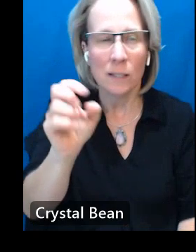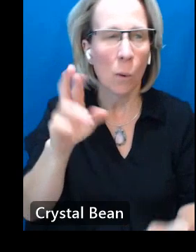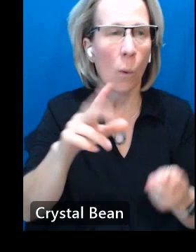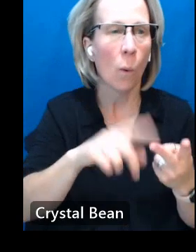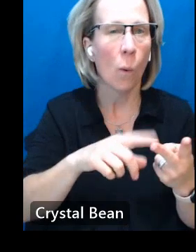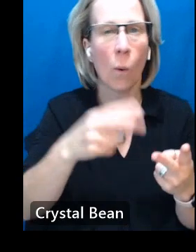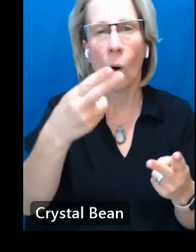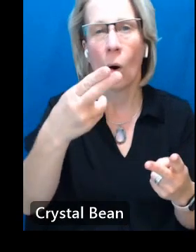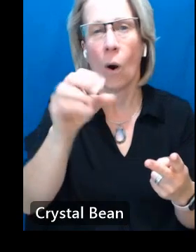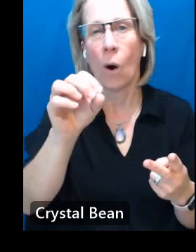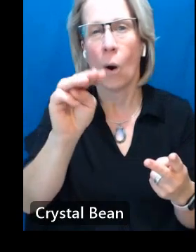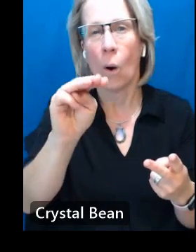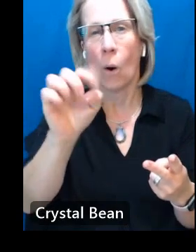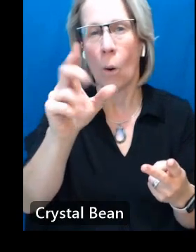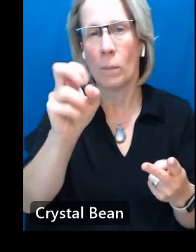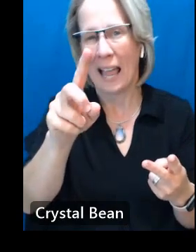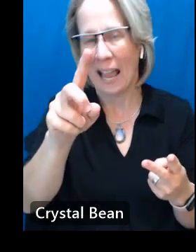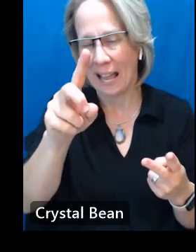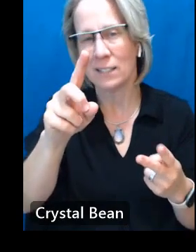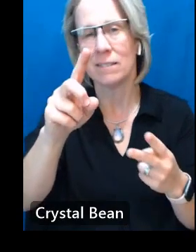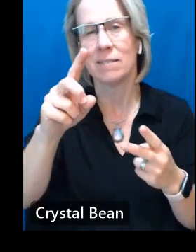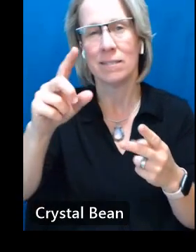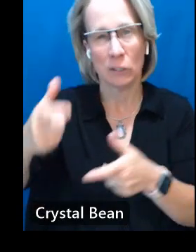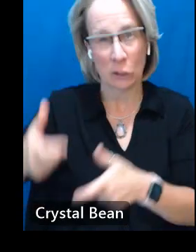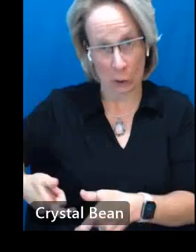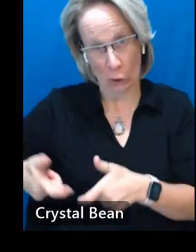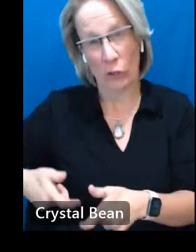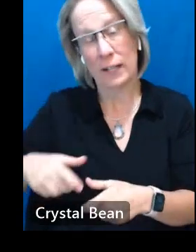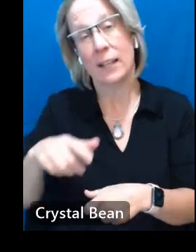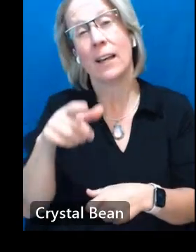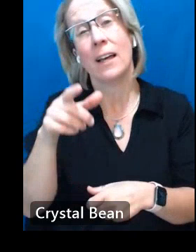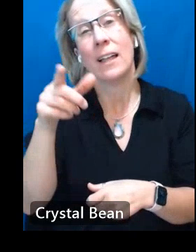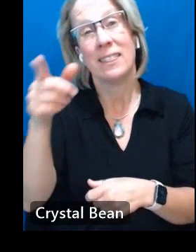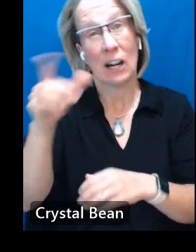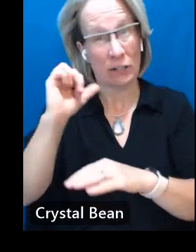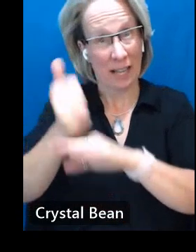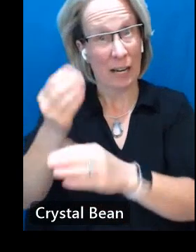Security. If they're setting up a budget for that money, then you use